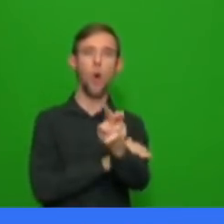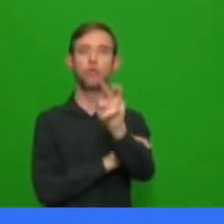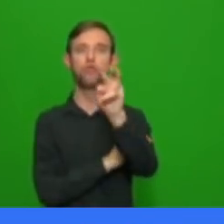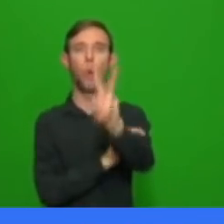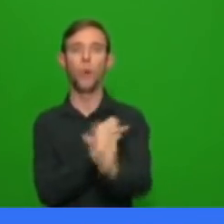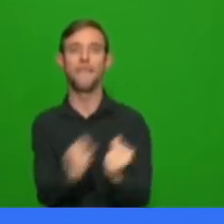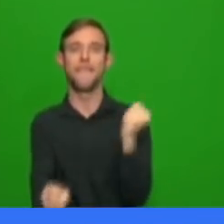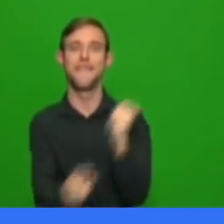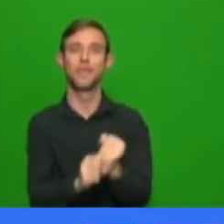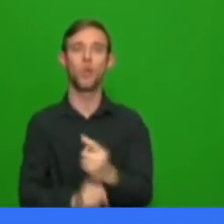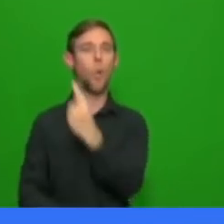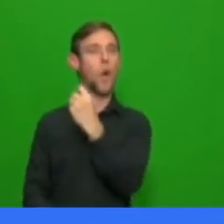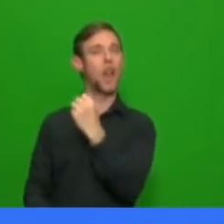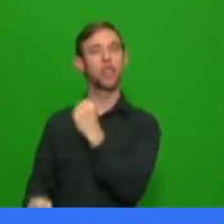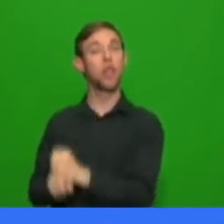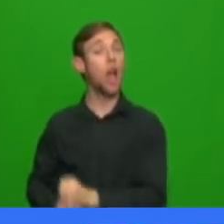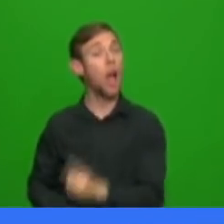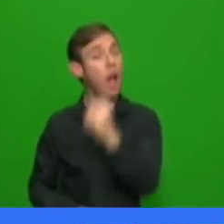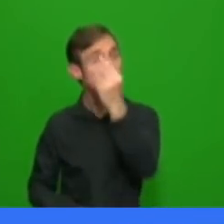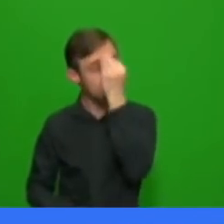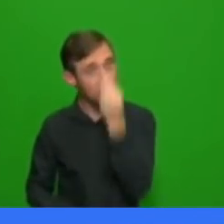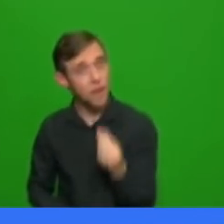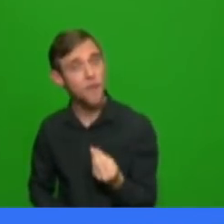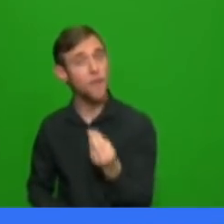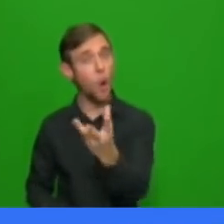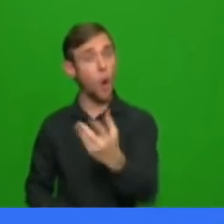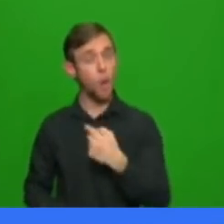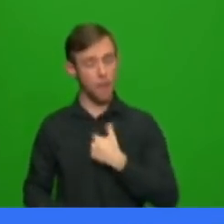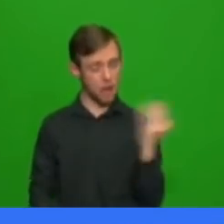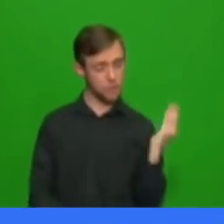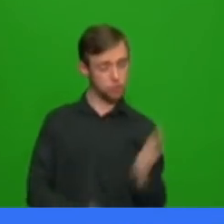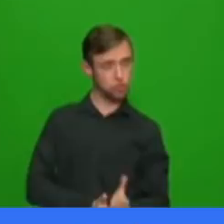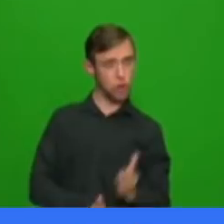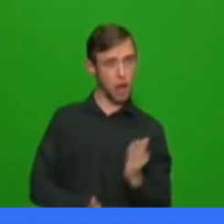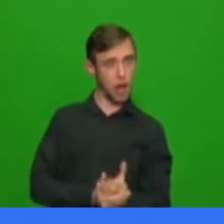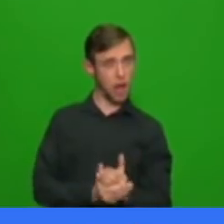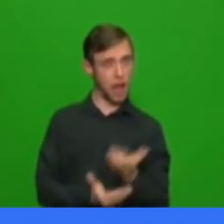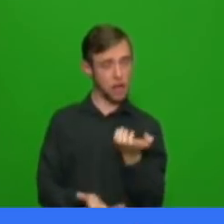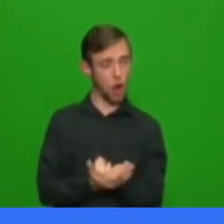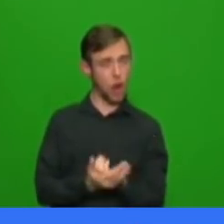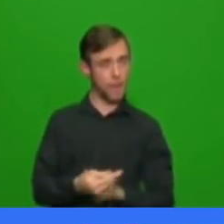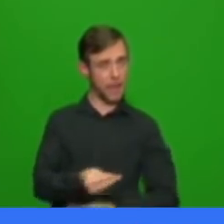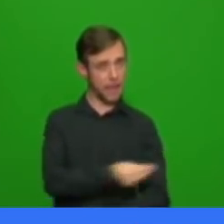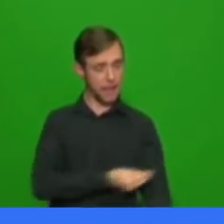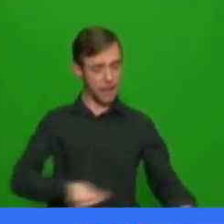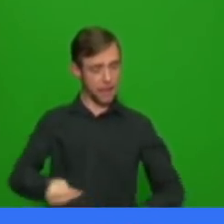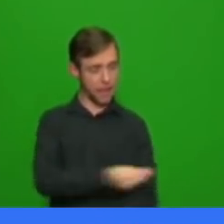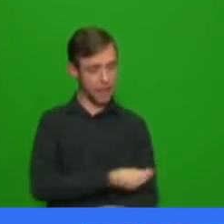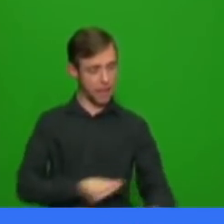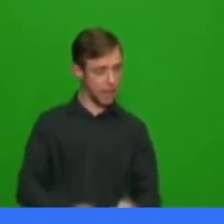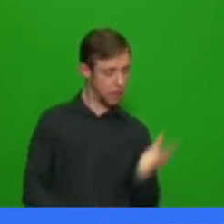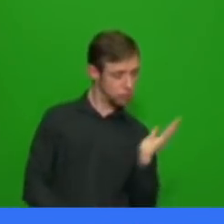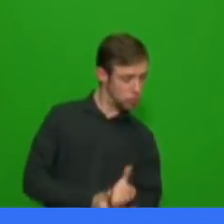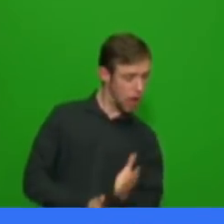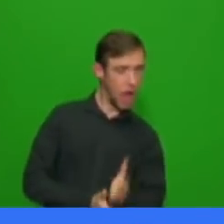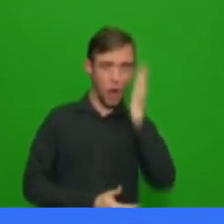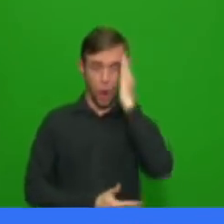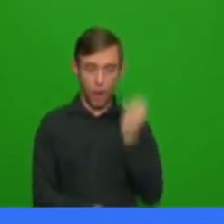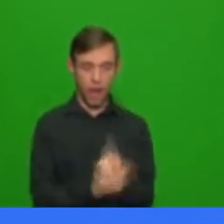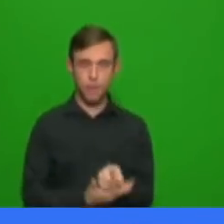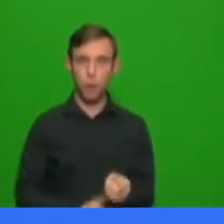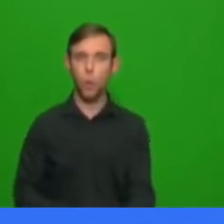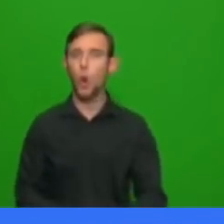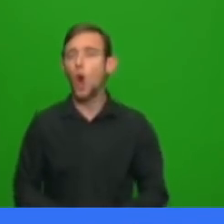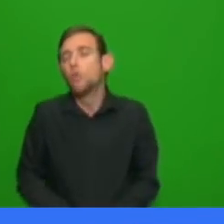and economics is an imprecise science. And we looked at these things, and we have got no doubt that